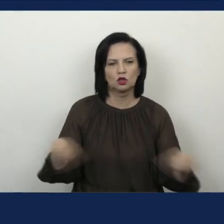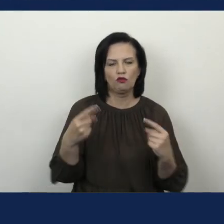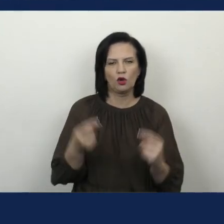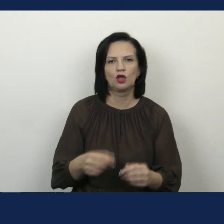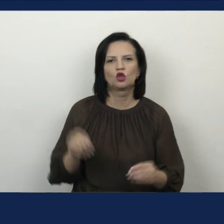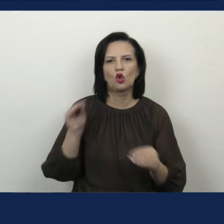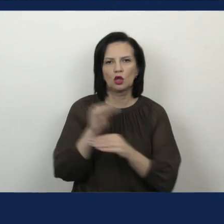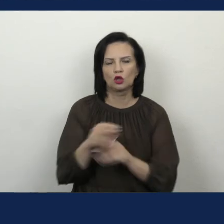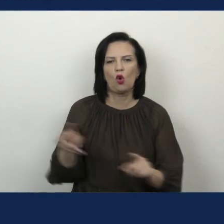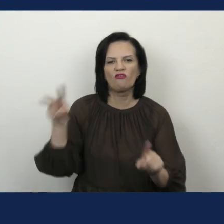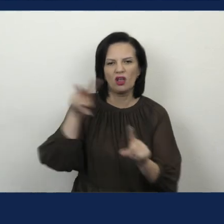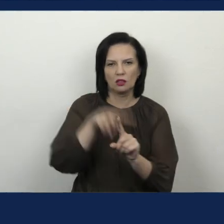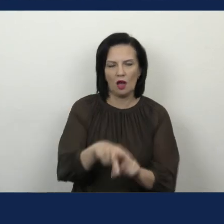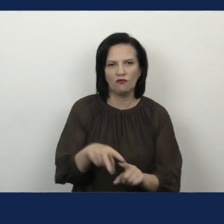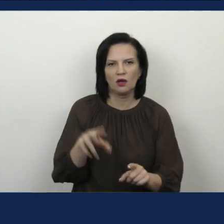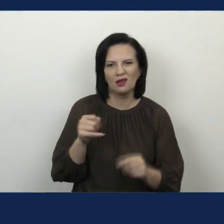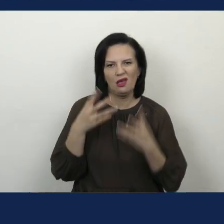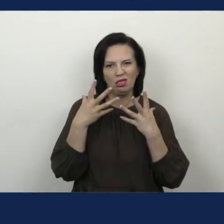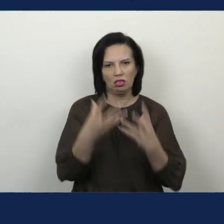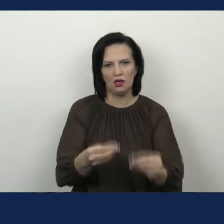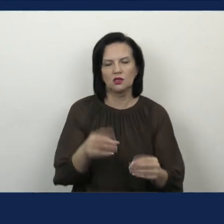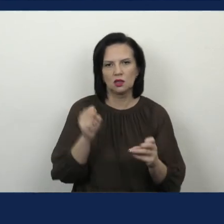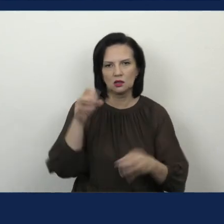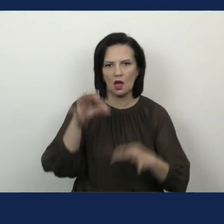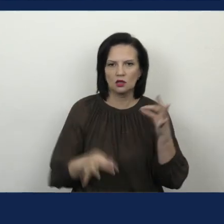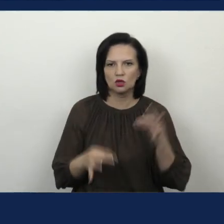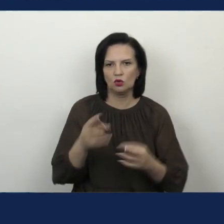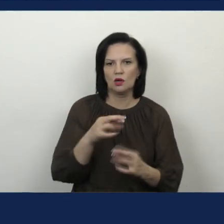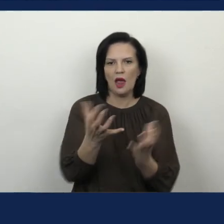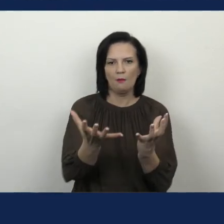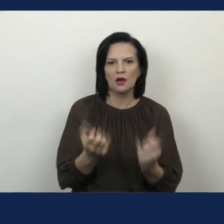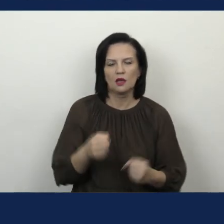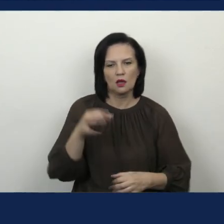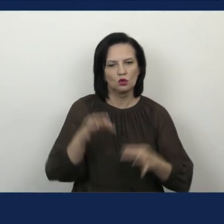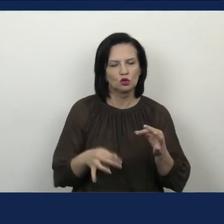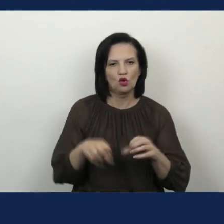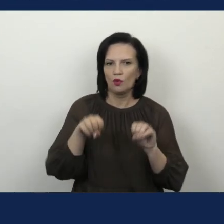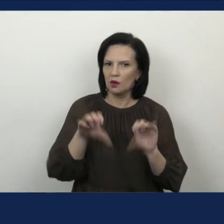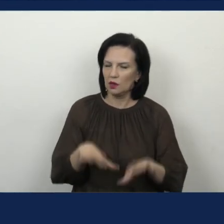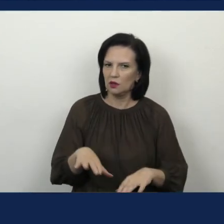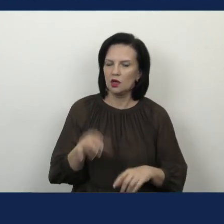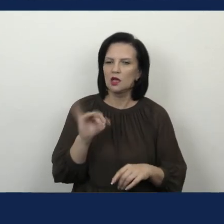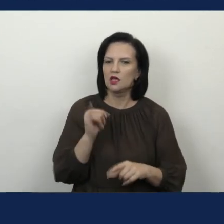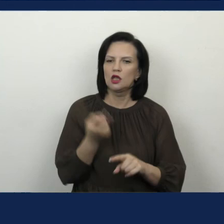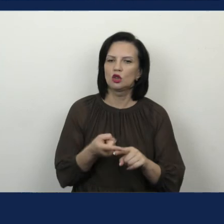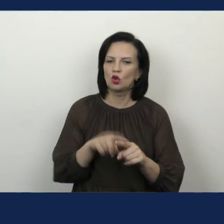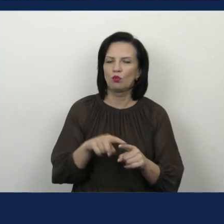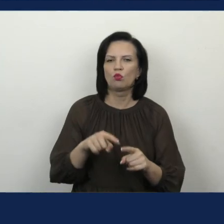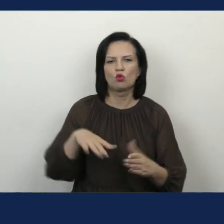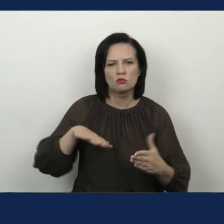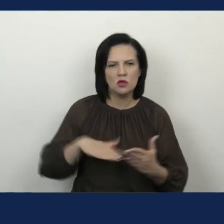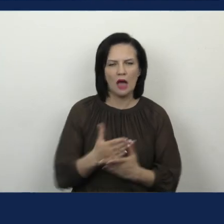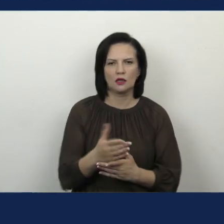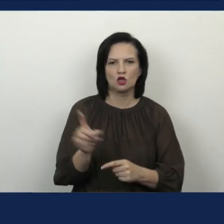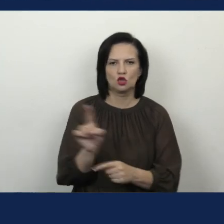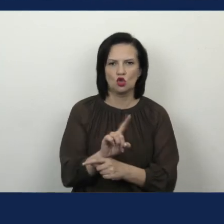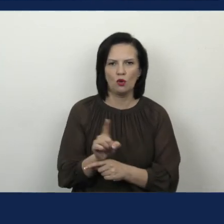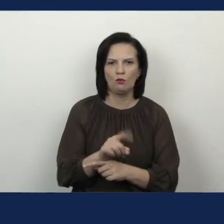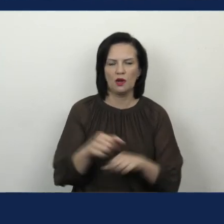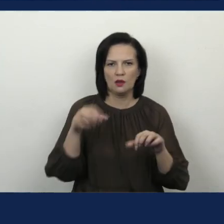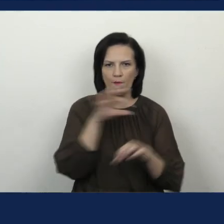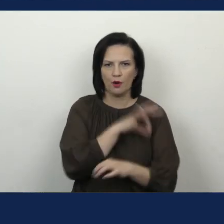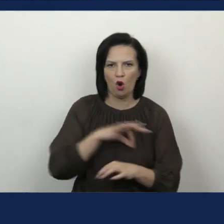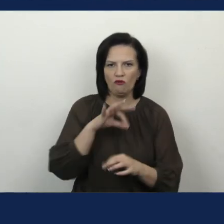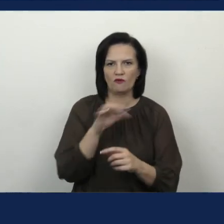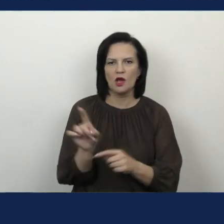component, they create additional pressure upon the judiciary while making their decisions. For this reason, good